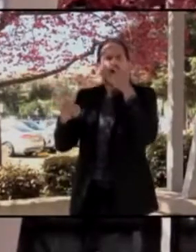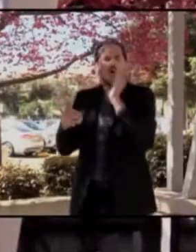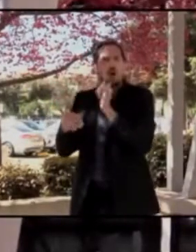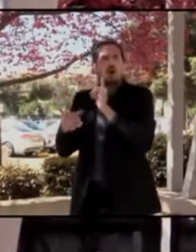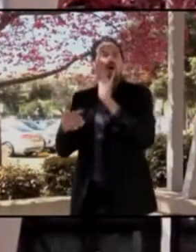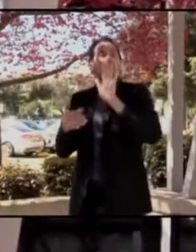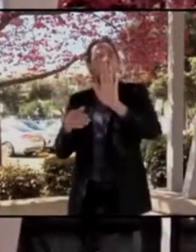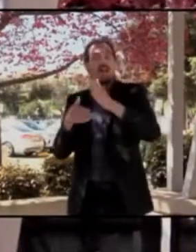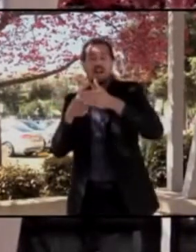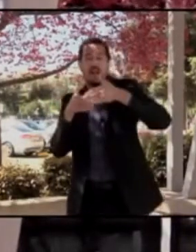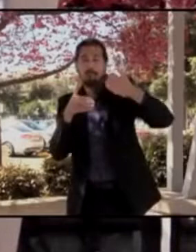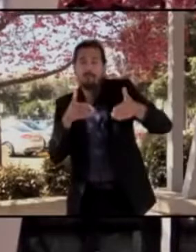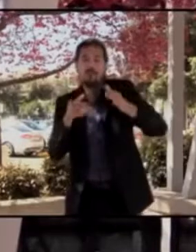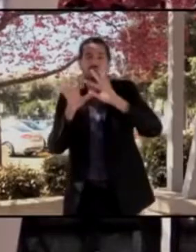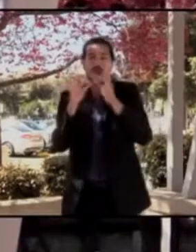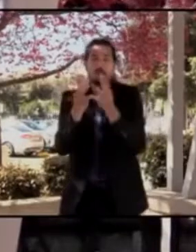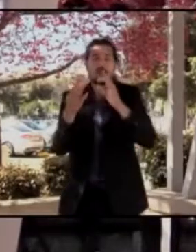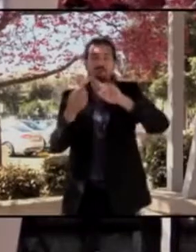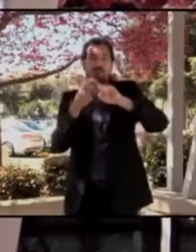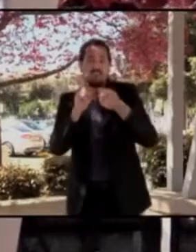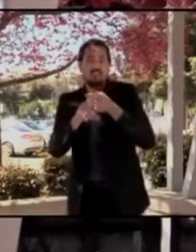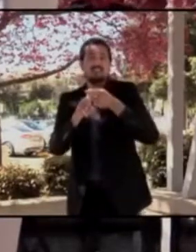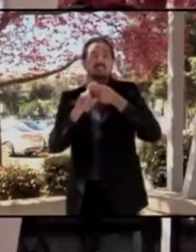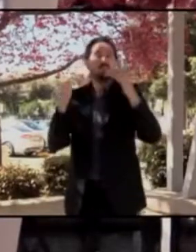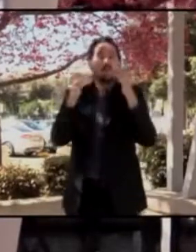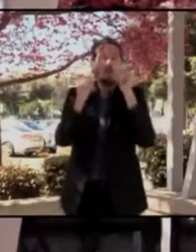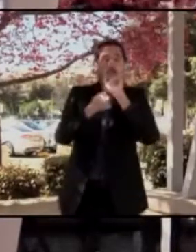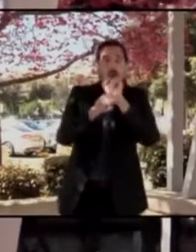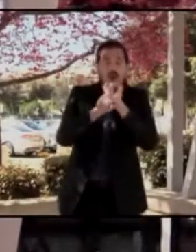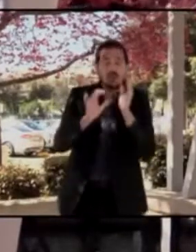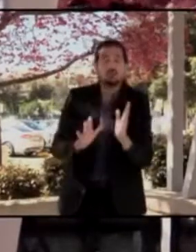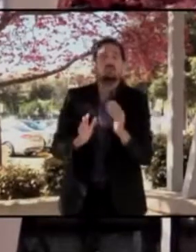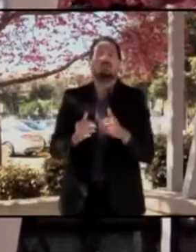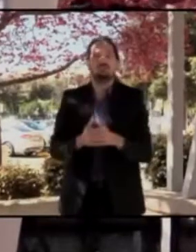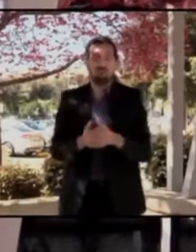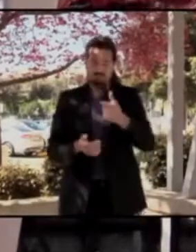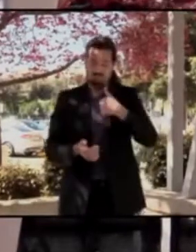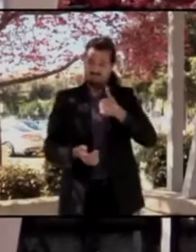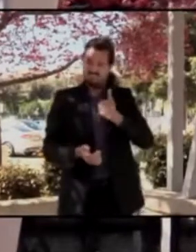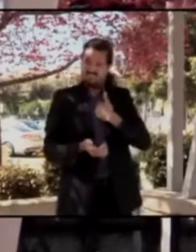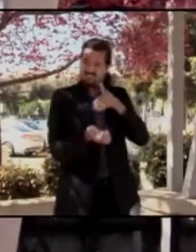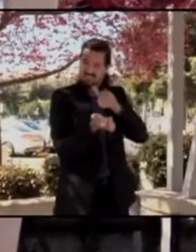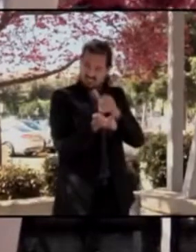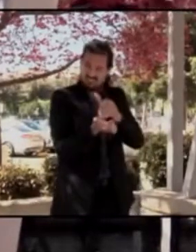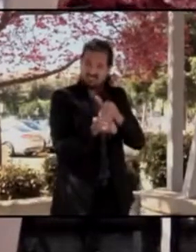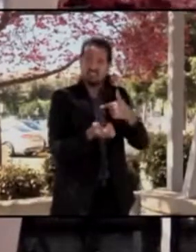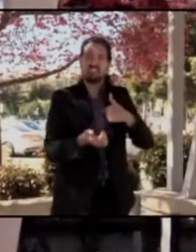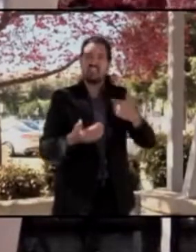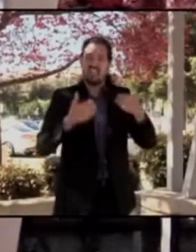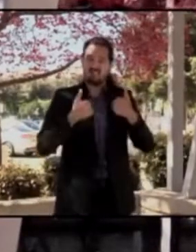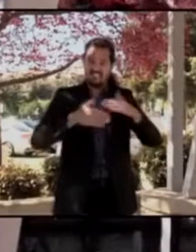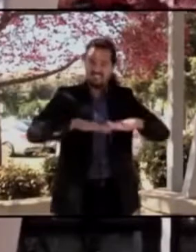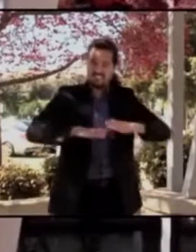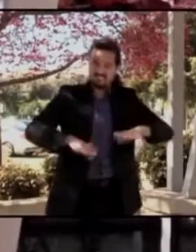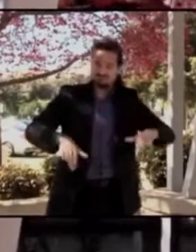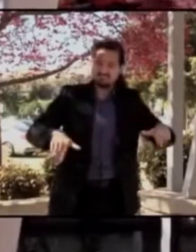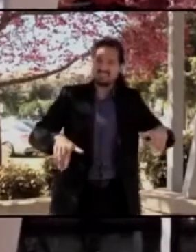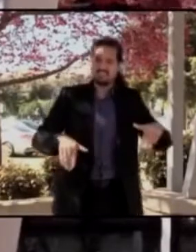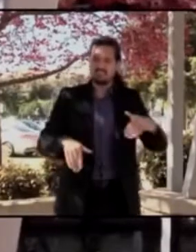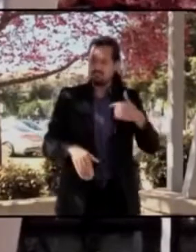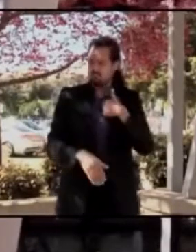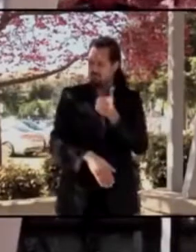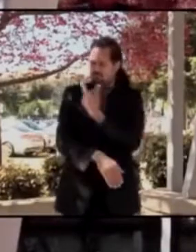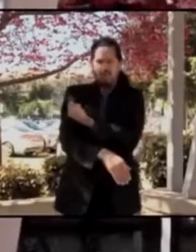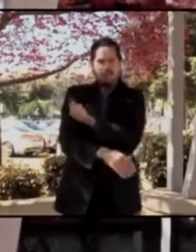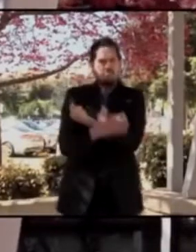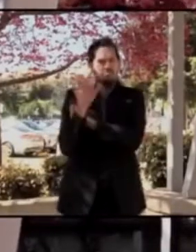tell you as a physician, as a mom, why did I get vaccinated?